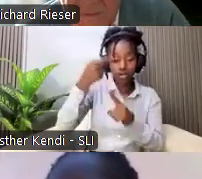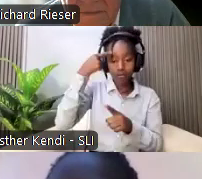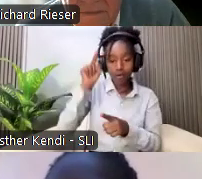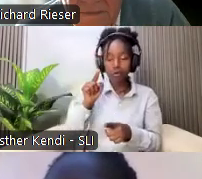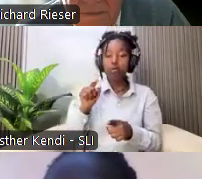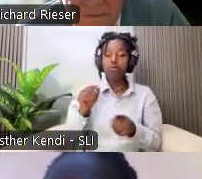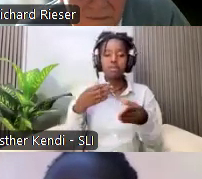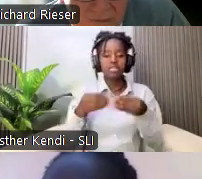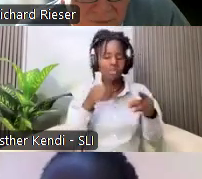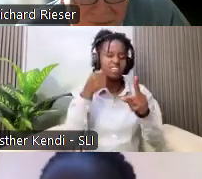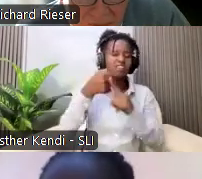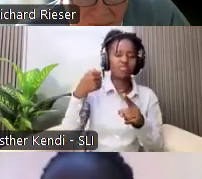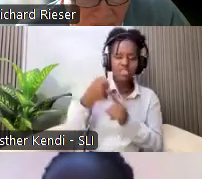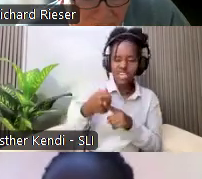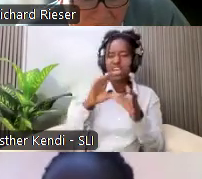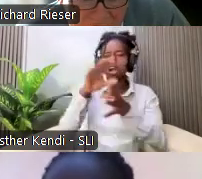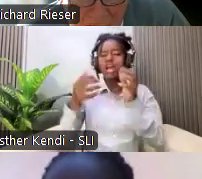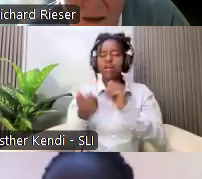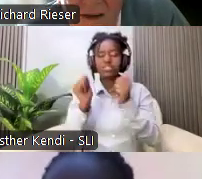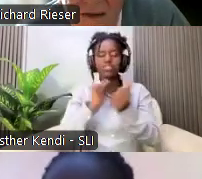advocate, and climate change activist.